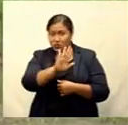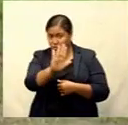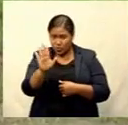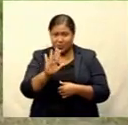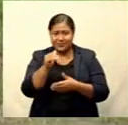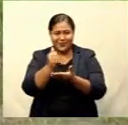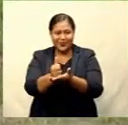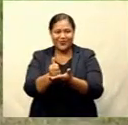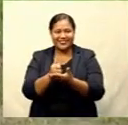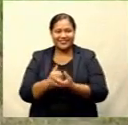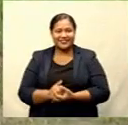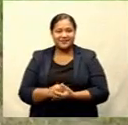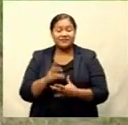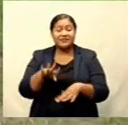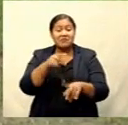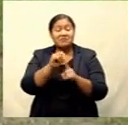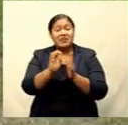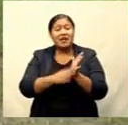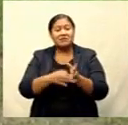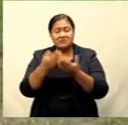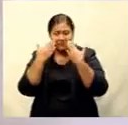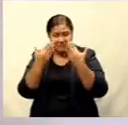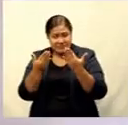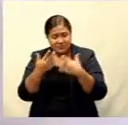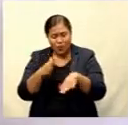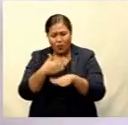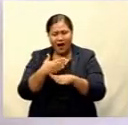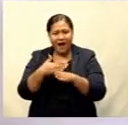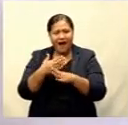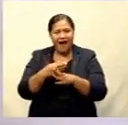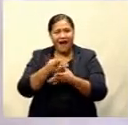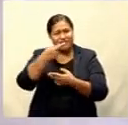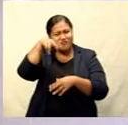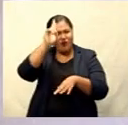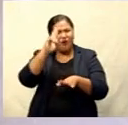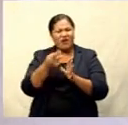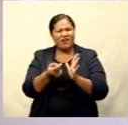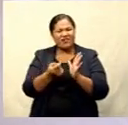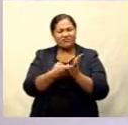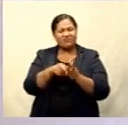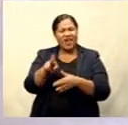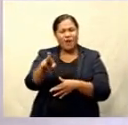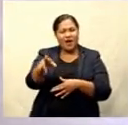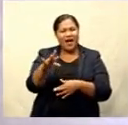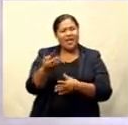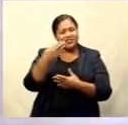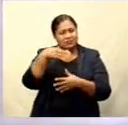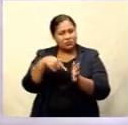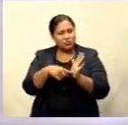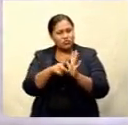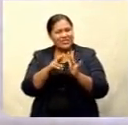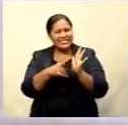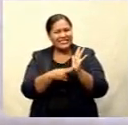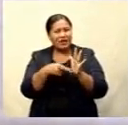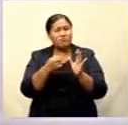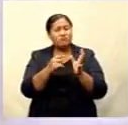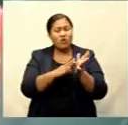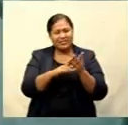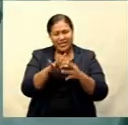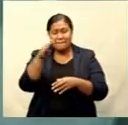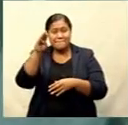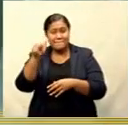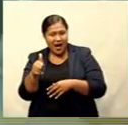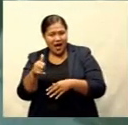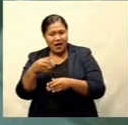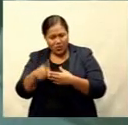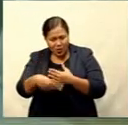The Prime Minister also commended the efforts by the Rokotuin Reketi, Tuinamosi and the Ba province as they continue to